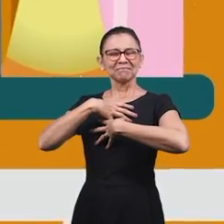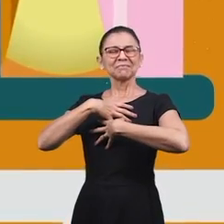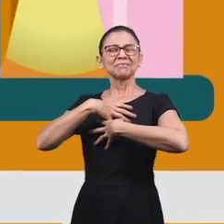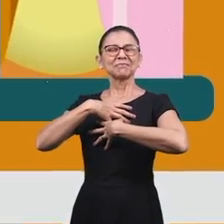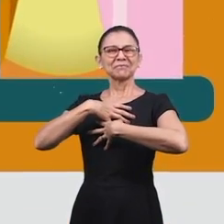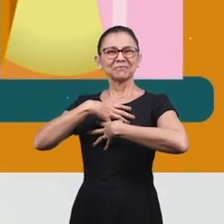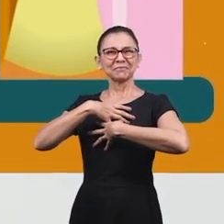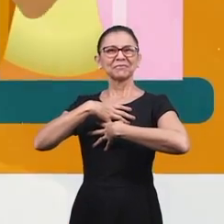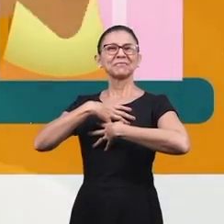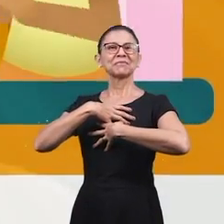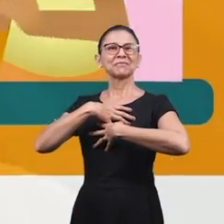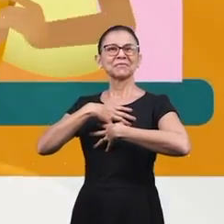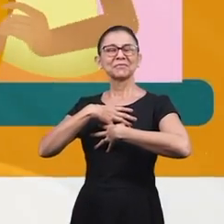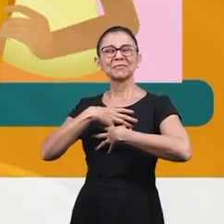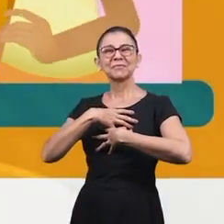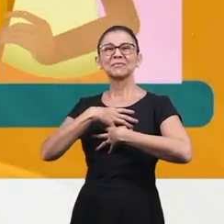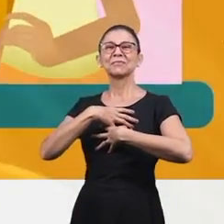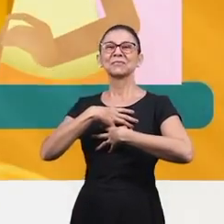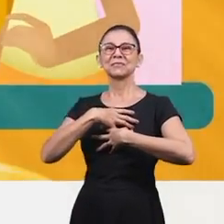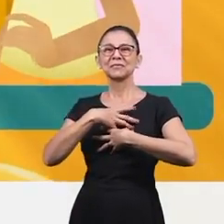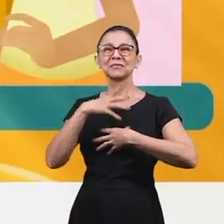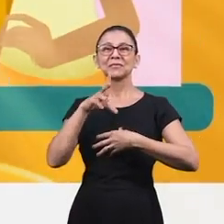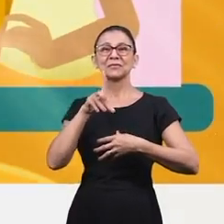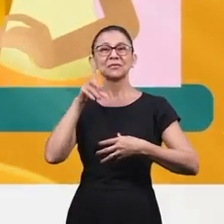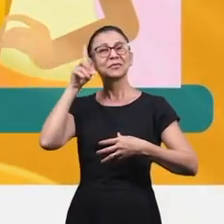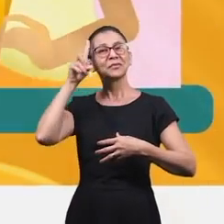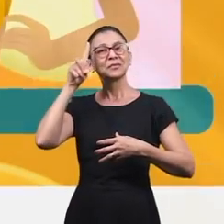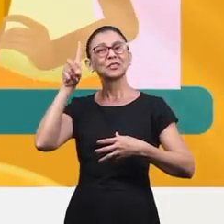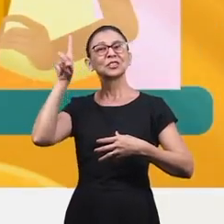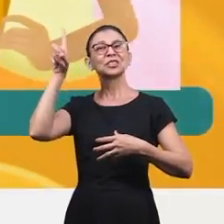when Jesus made his home in my heart.